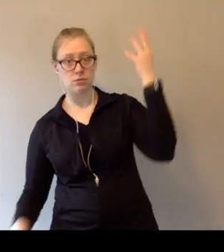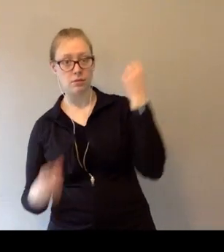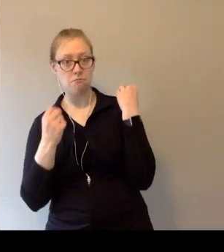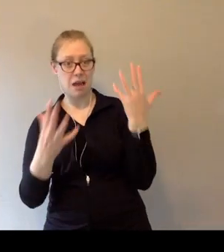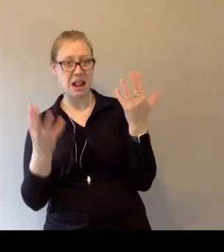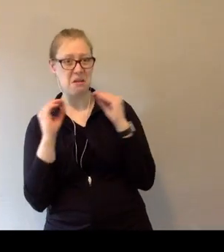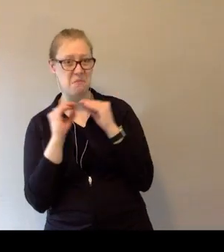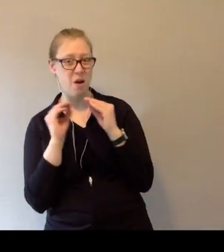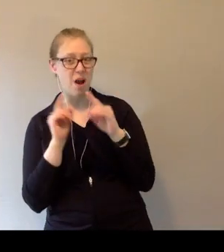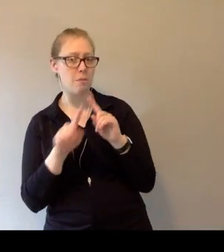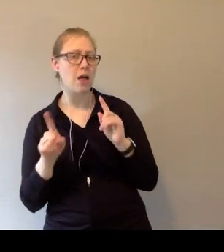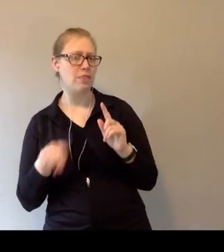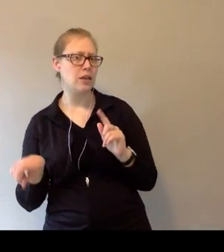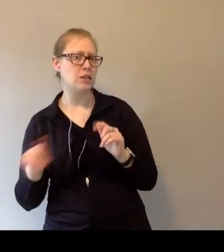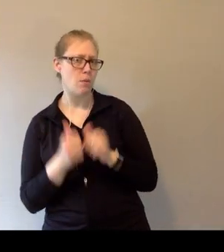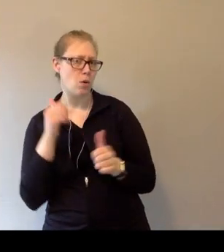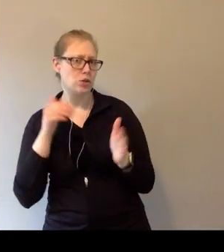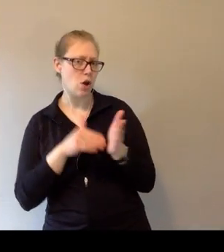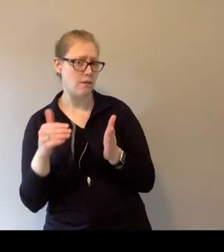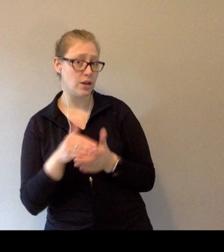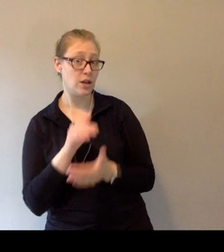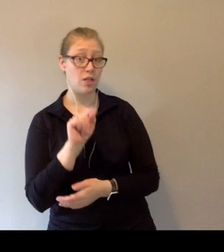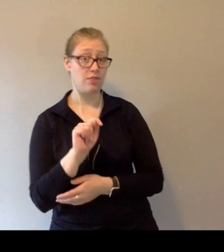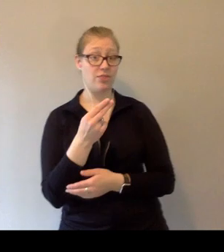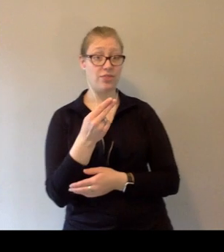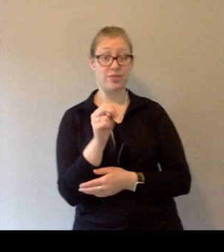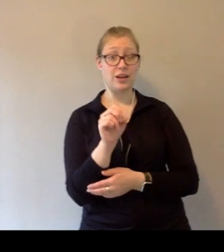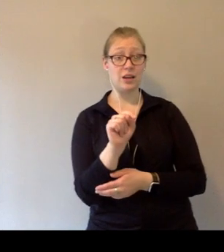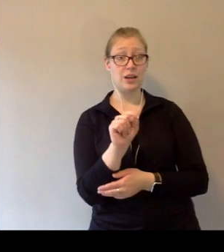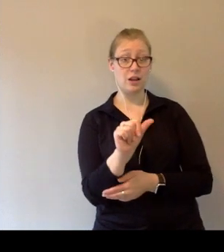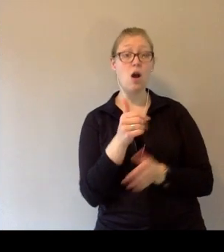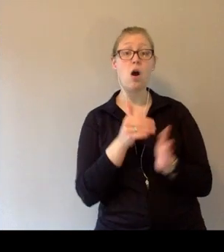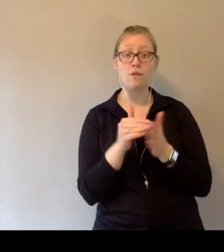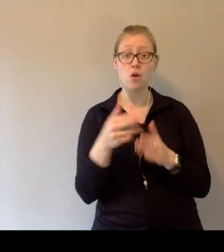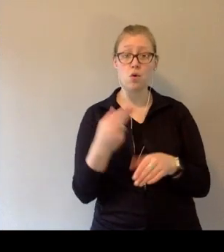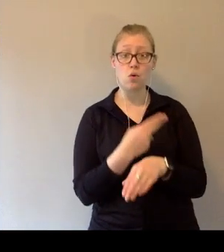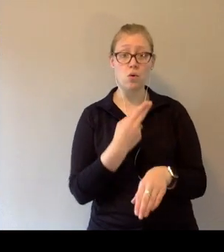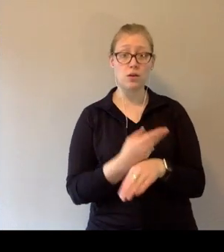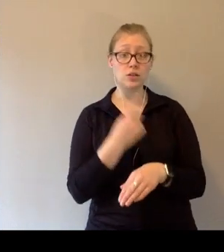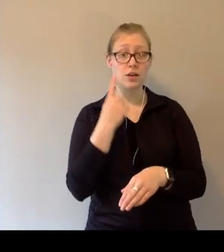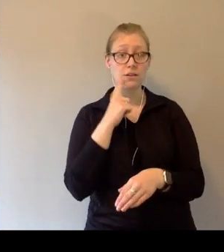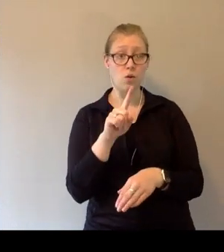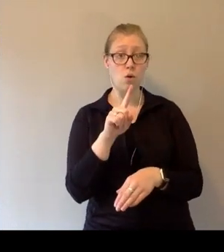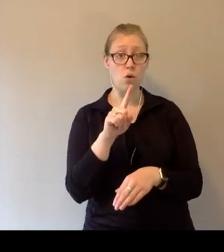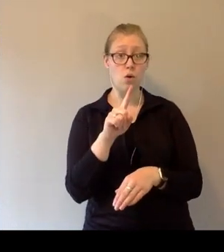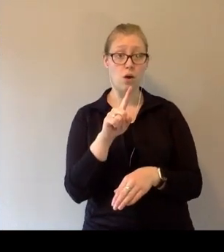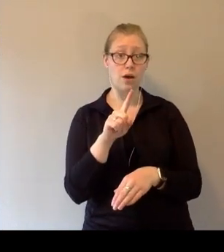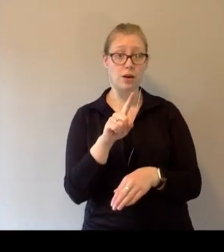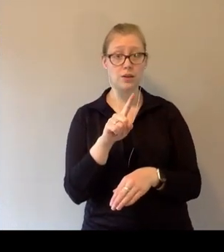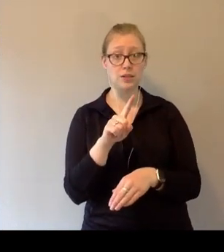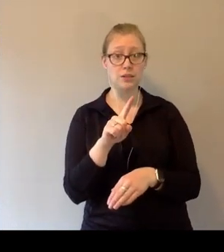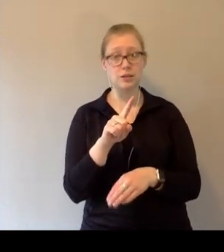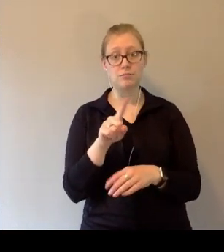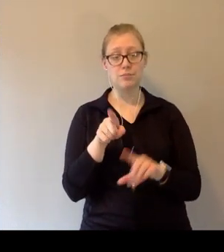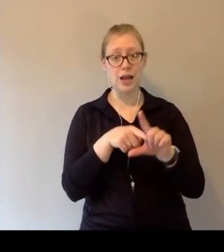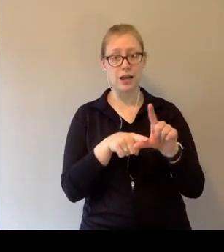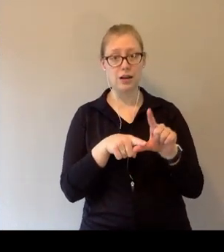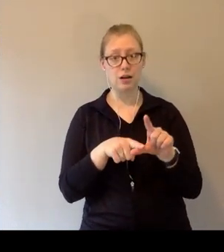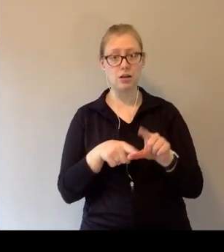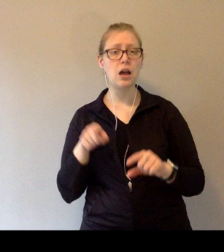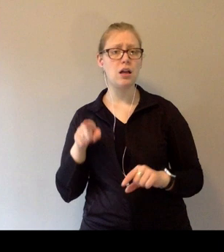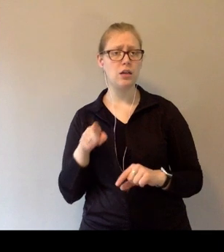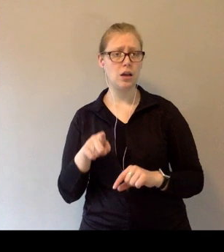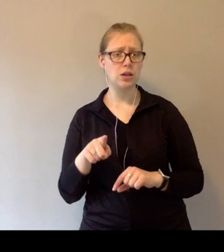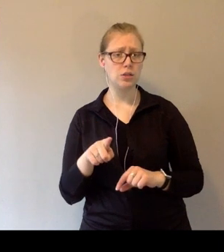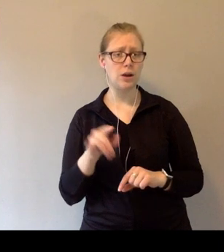these are the most common. Theta is often used for angles. Another one is an A kind of letter, but it's written as kind of a loop